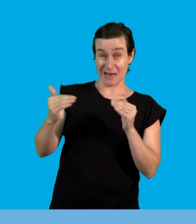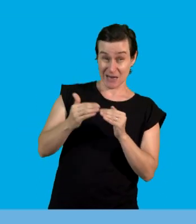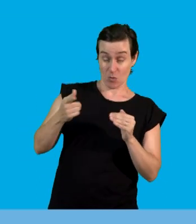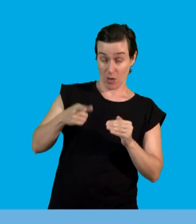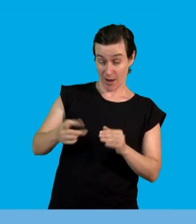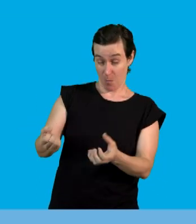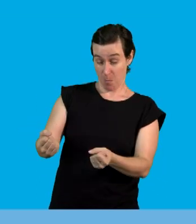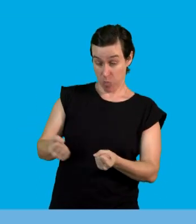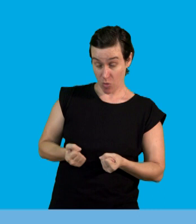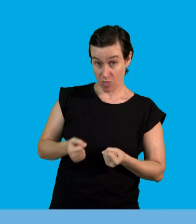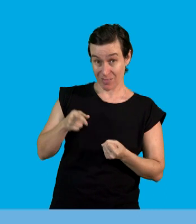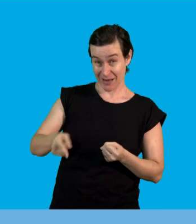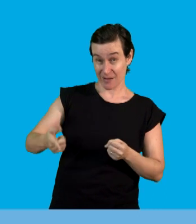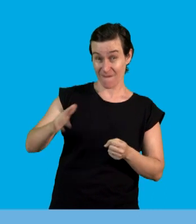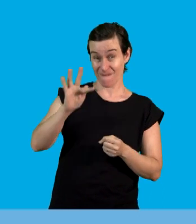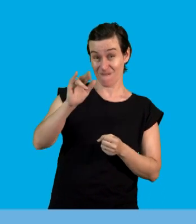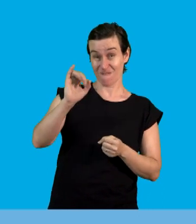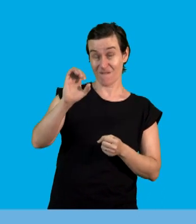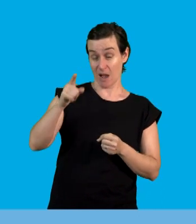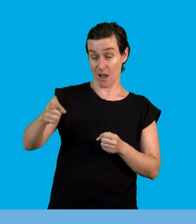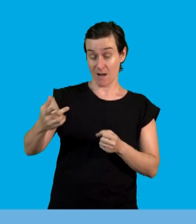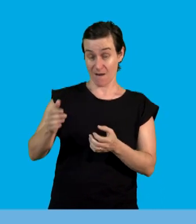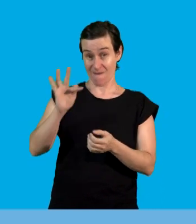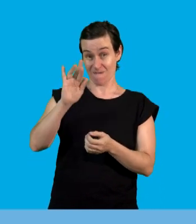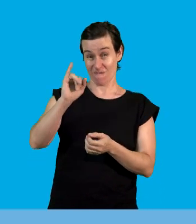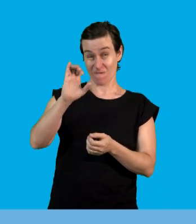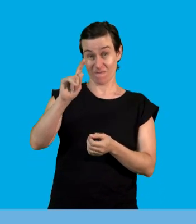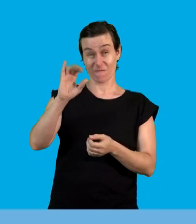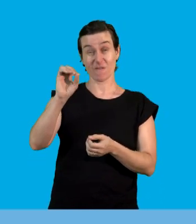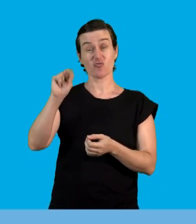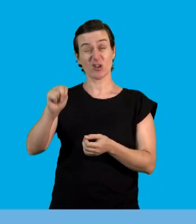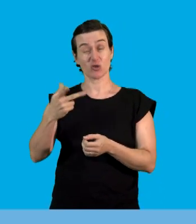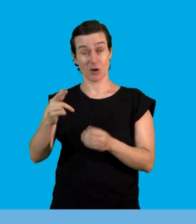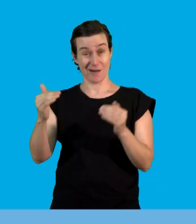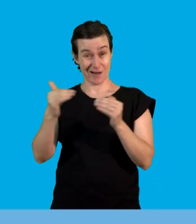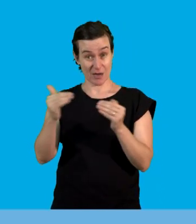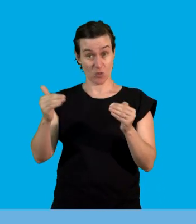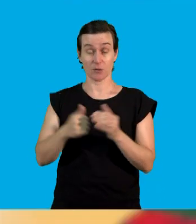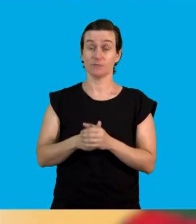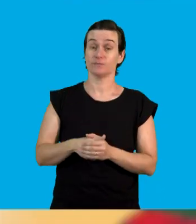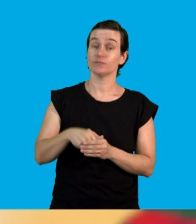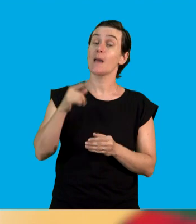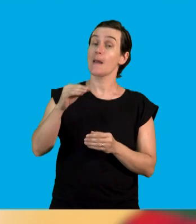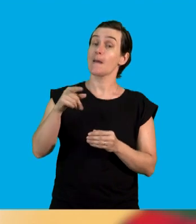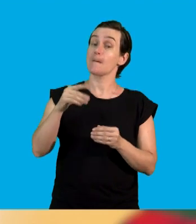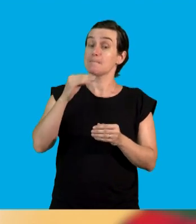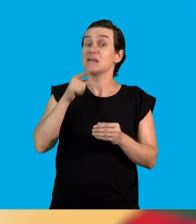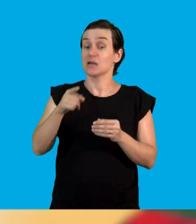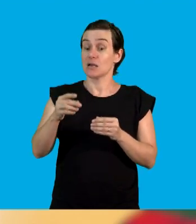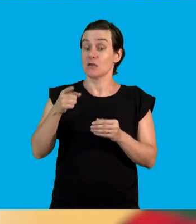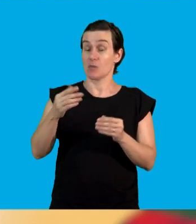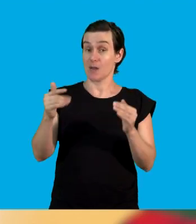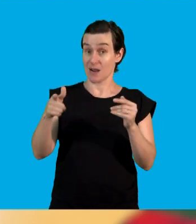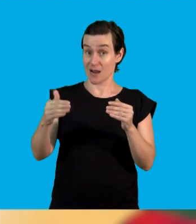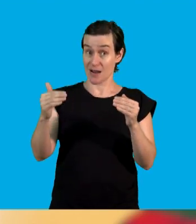equal, as they are saying. So the force going to the right and the force going to the left are equal. Remember, equal magnitude of forces balance each